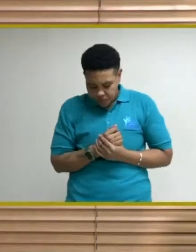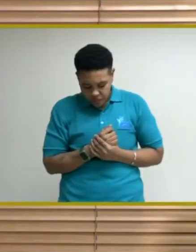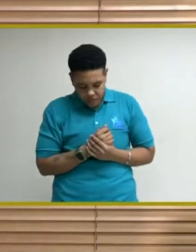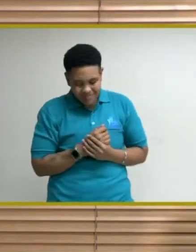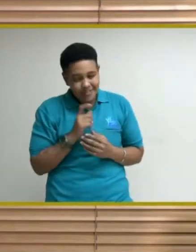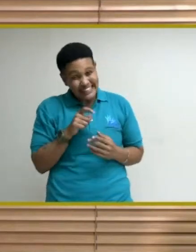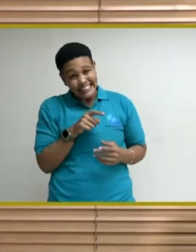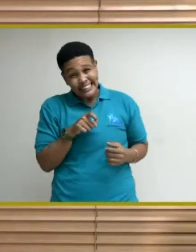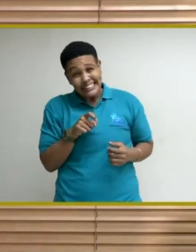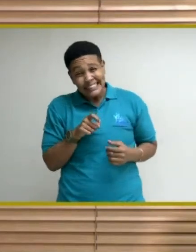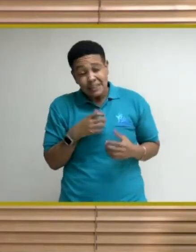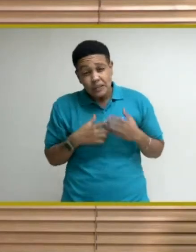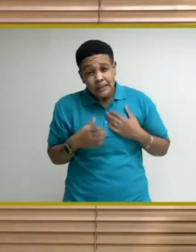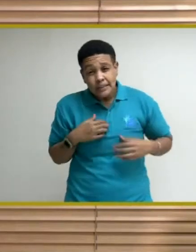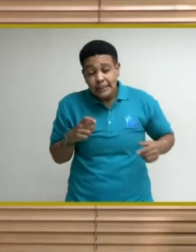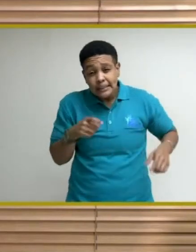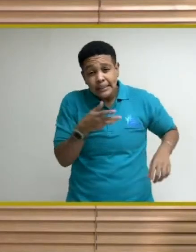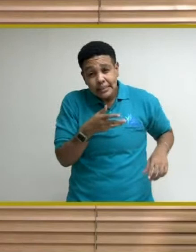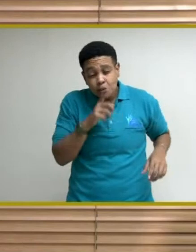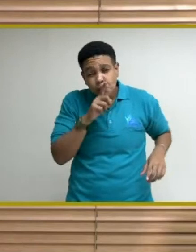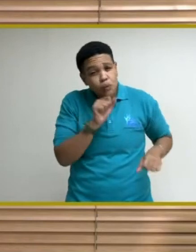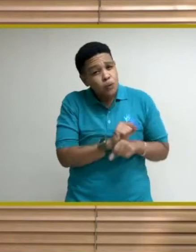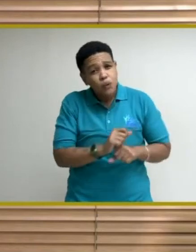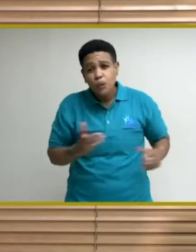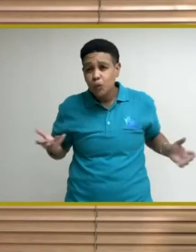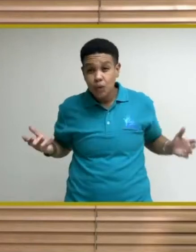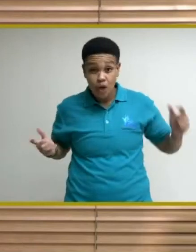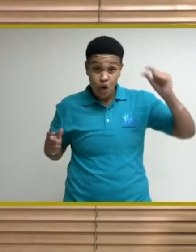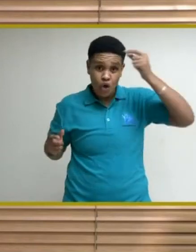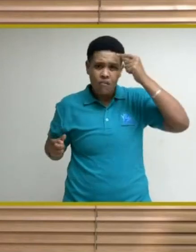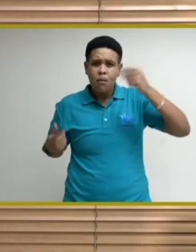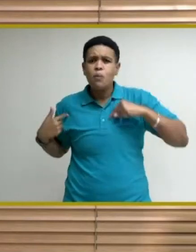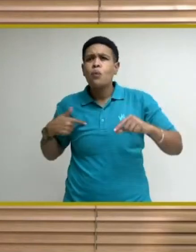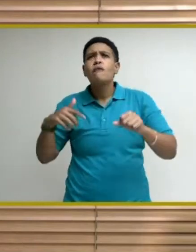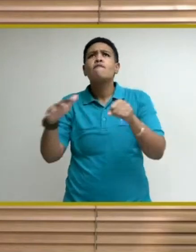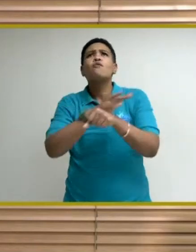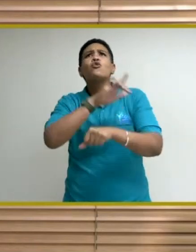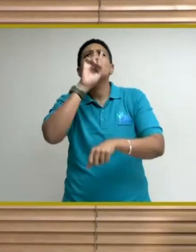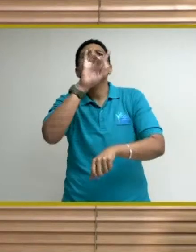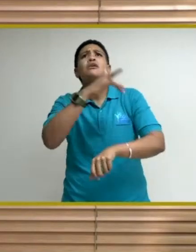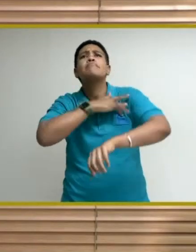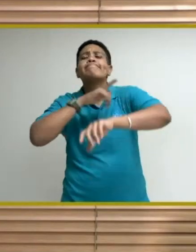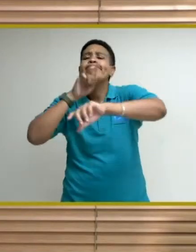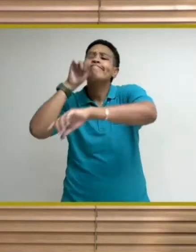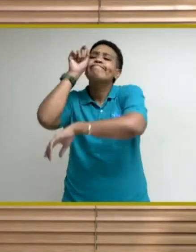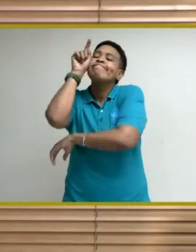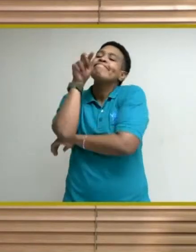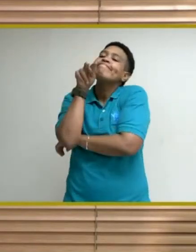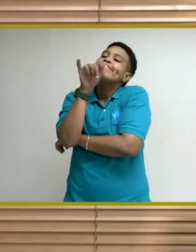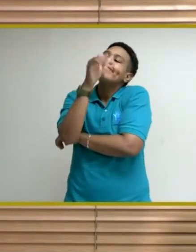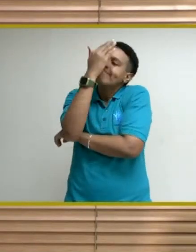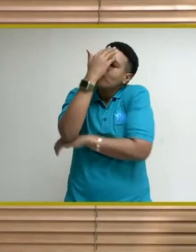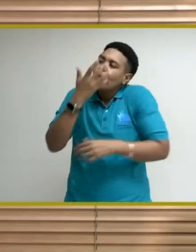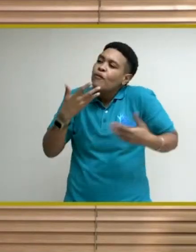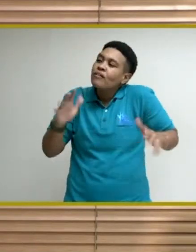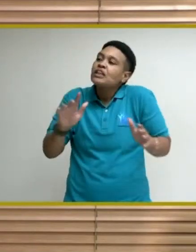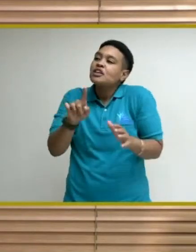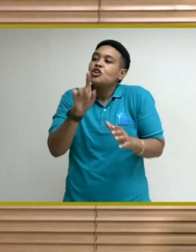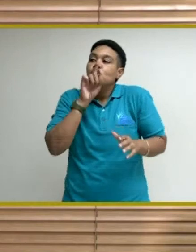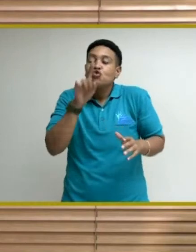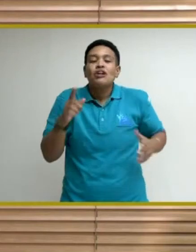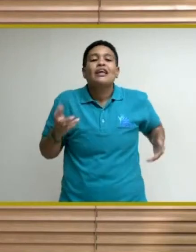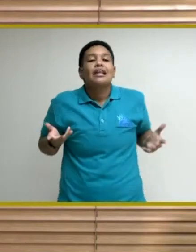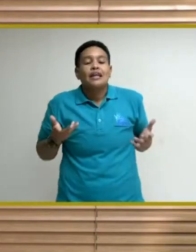for that. There was a need for that. As a government, we fully appreciate and understand that to